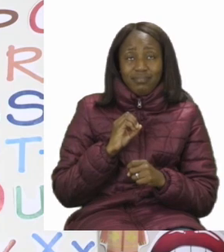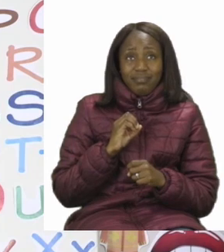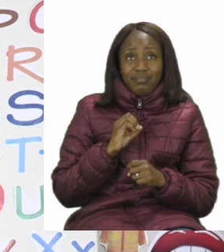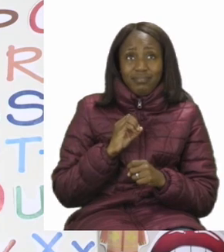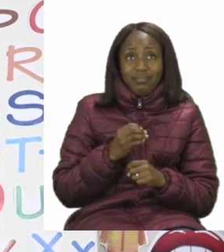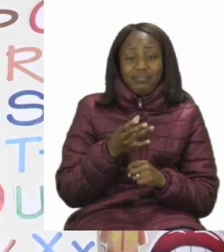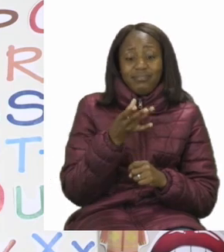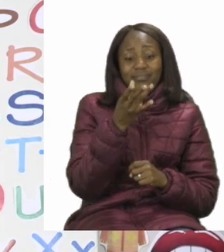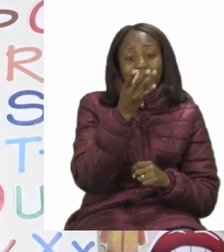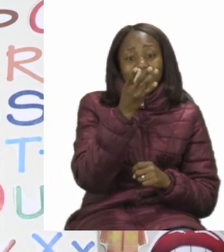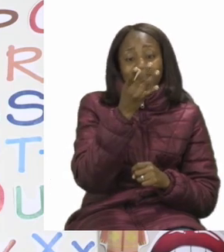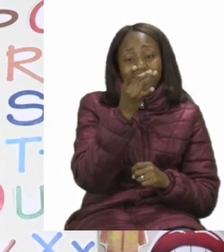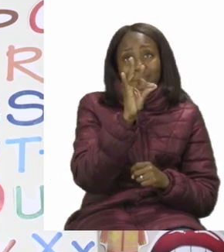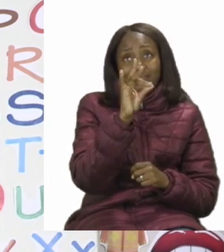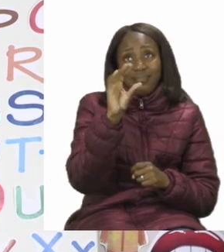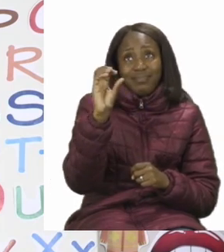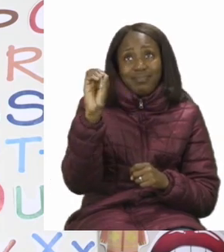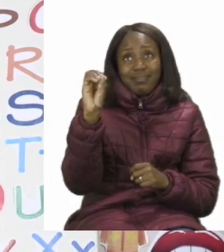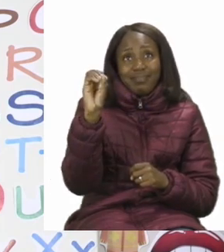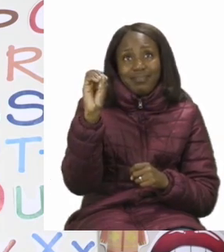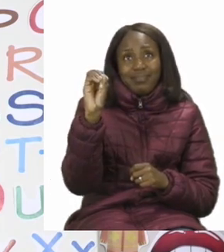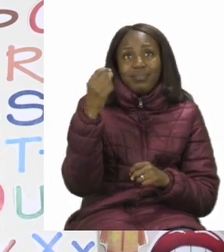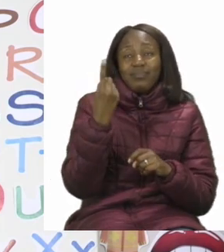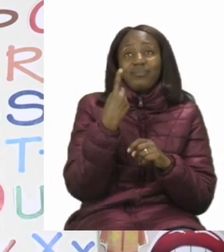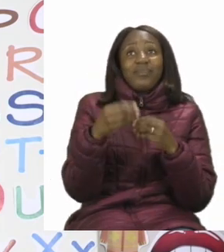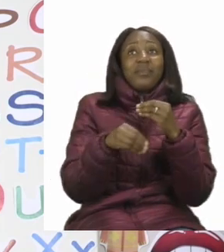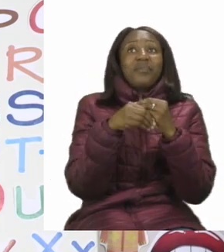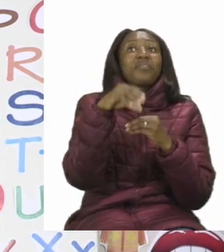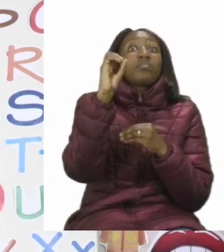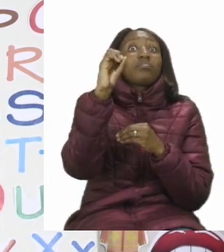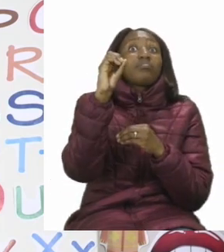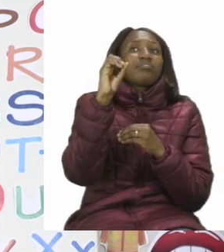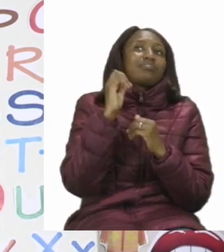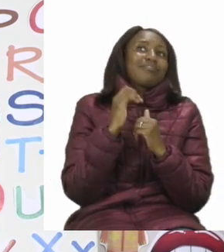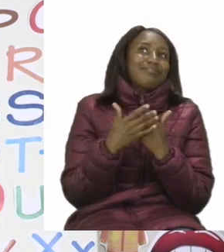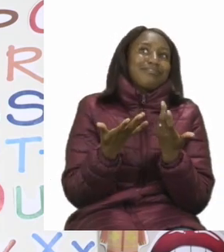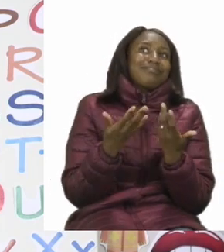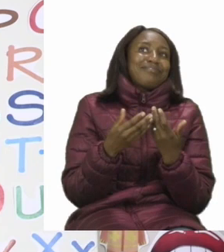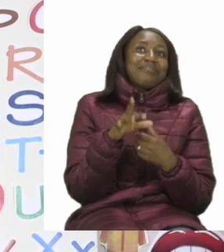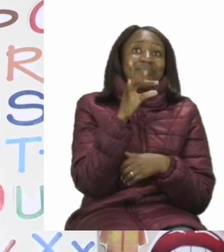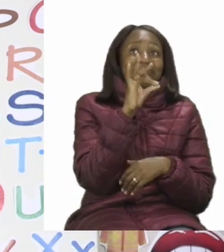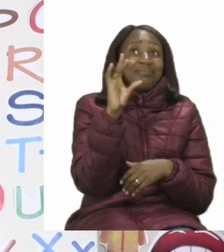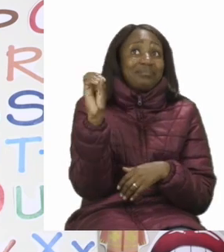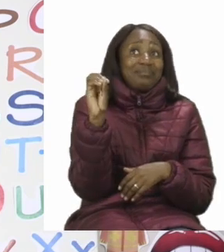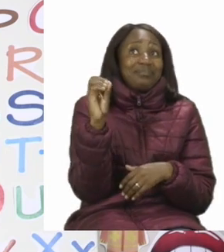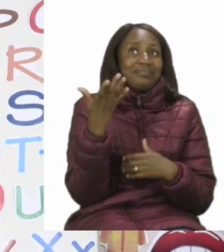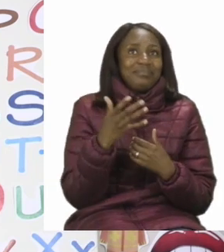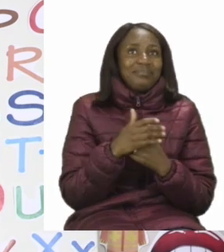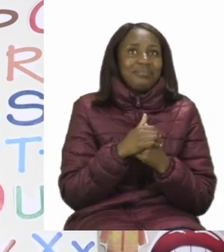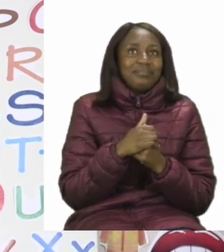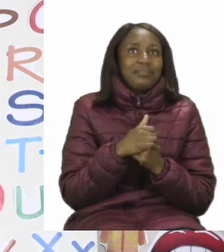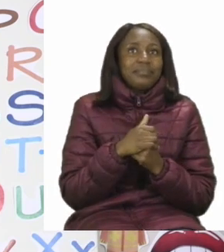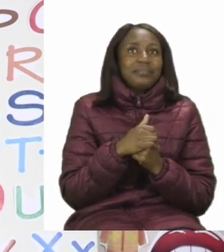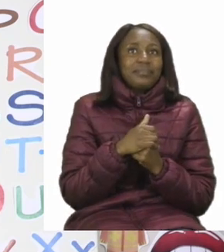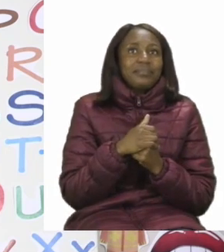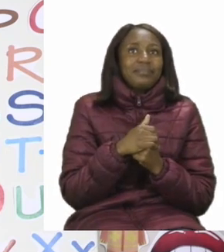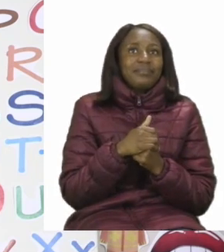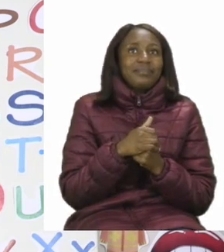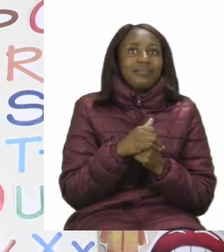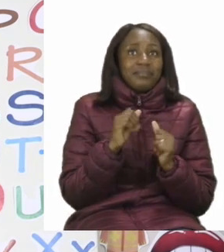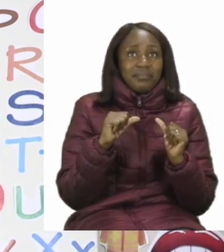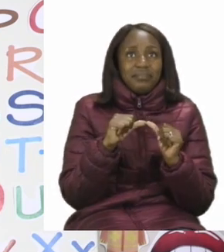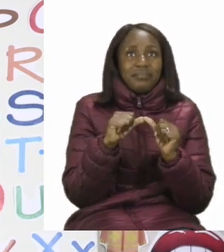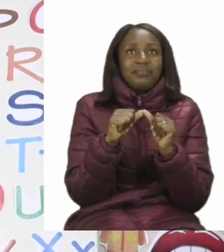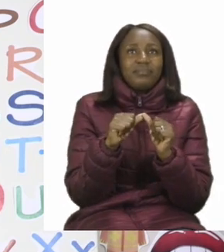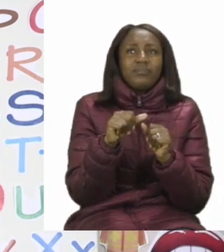know with the 10 times table, by adding a 0, becomes 80. The next one